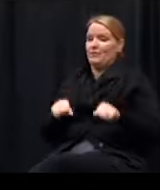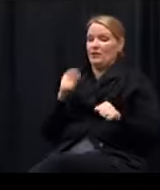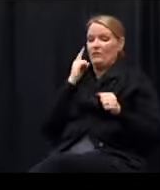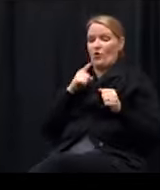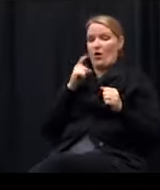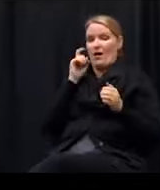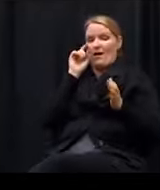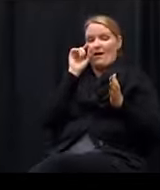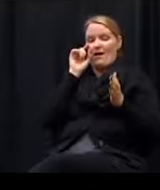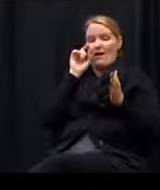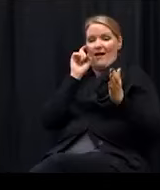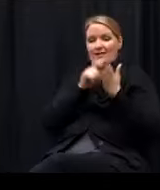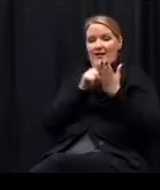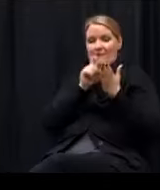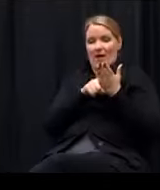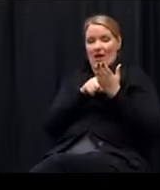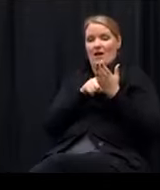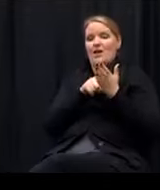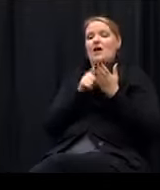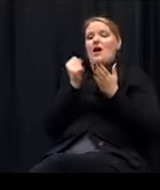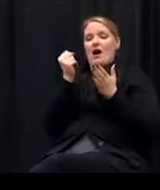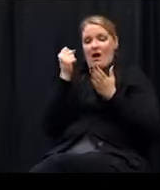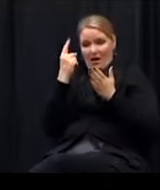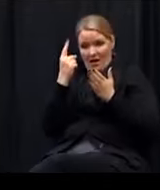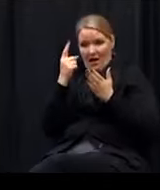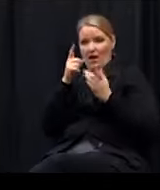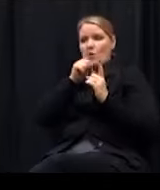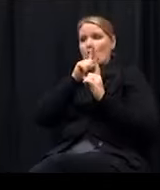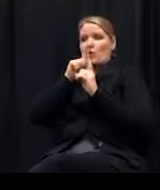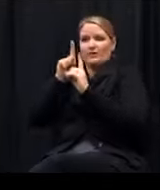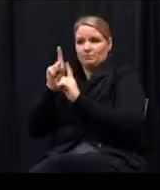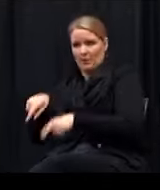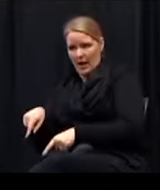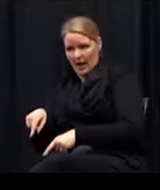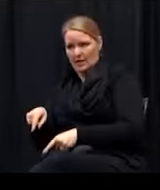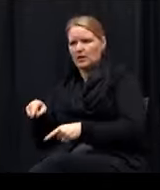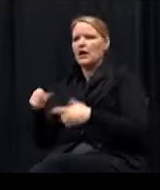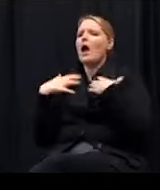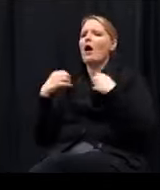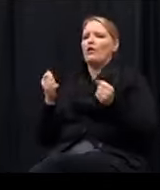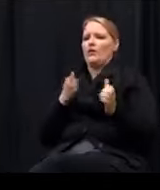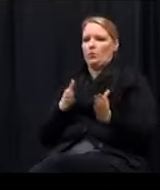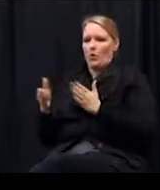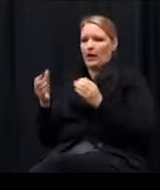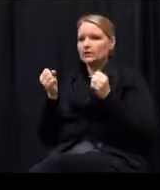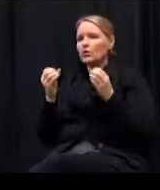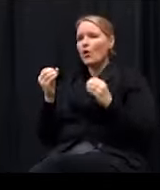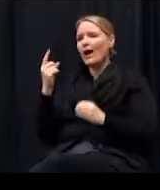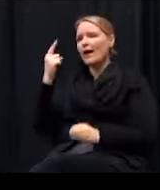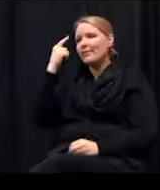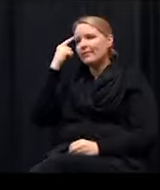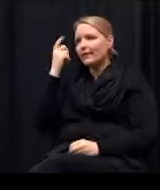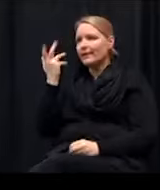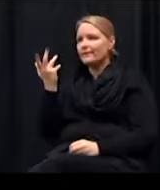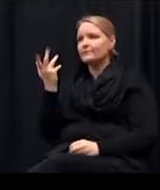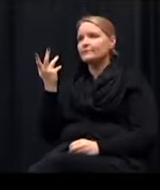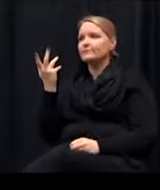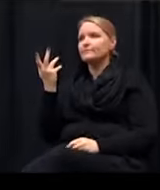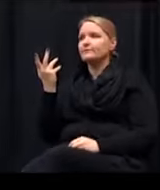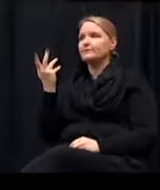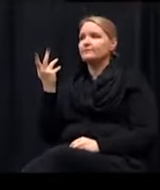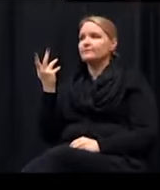identify, understand, and respond to emotions in oneself and others in a healthy manner. And so I think of, so